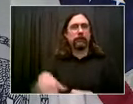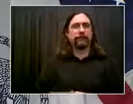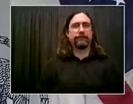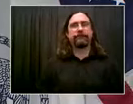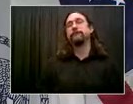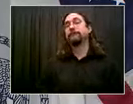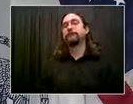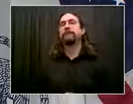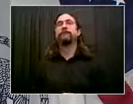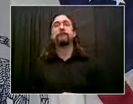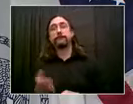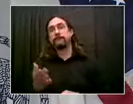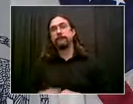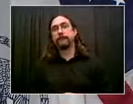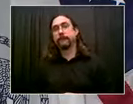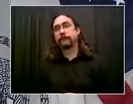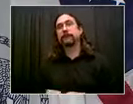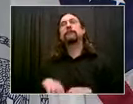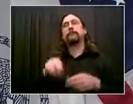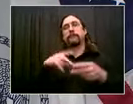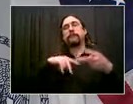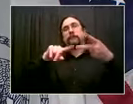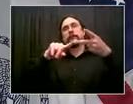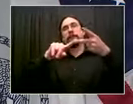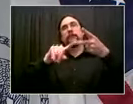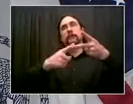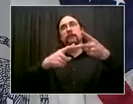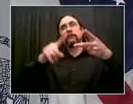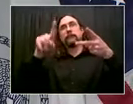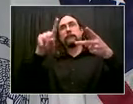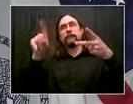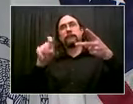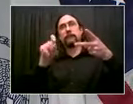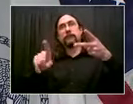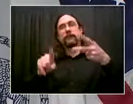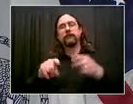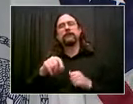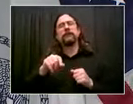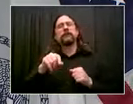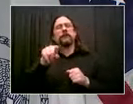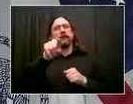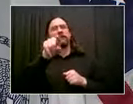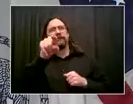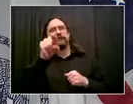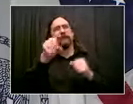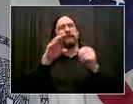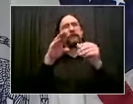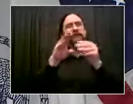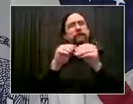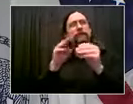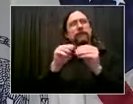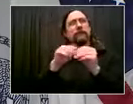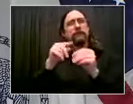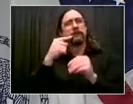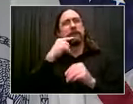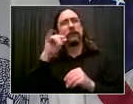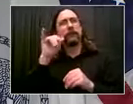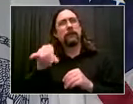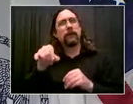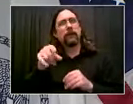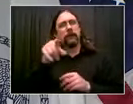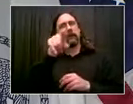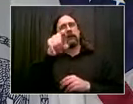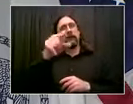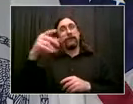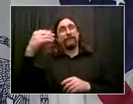your membership at the Park Slope Y. When's the last time you were there? When do you anticipate becoming a regular again? It was a long